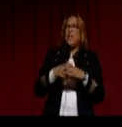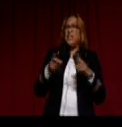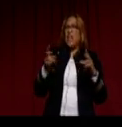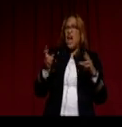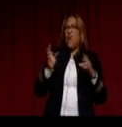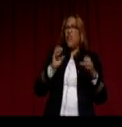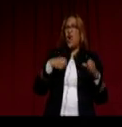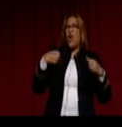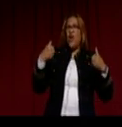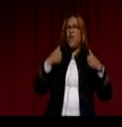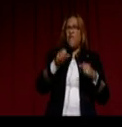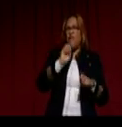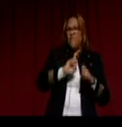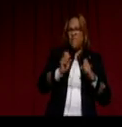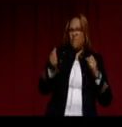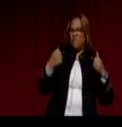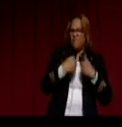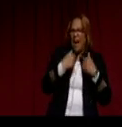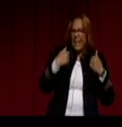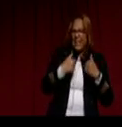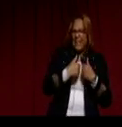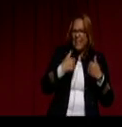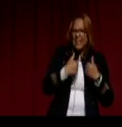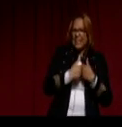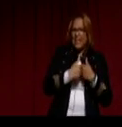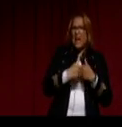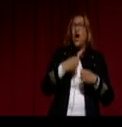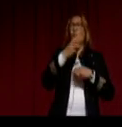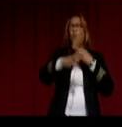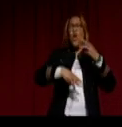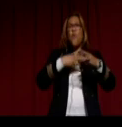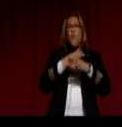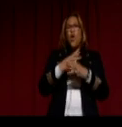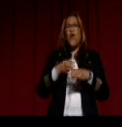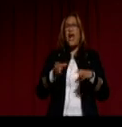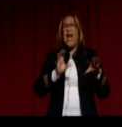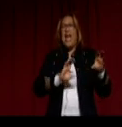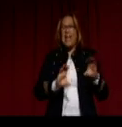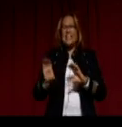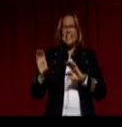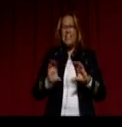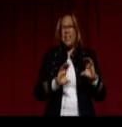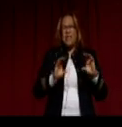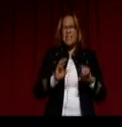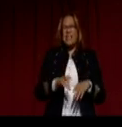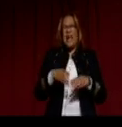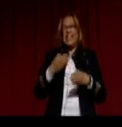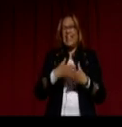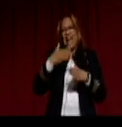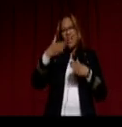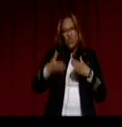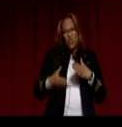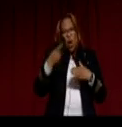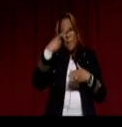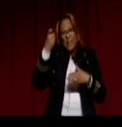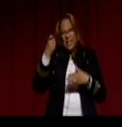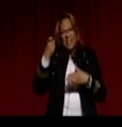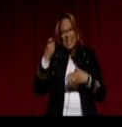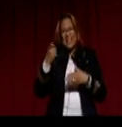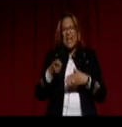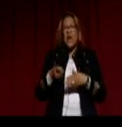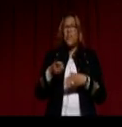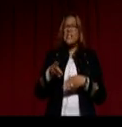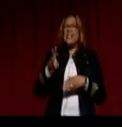to be the kind of world war of antiquity. And it was kind of a draw because Athens was a sea